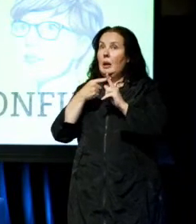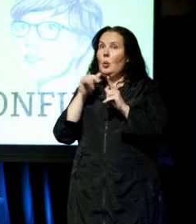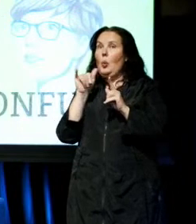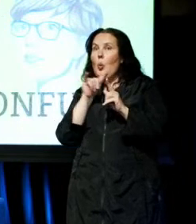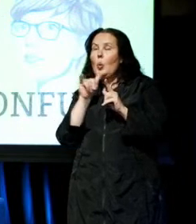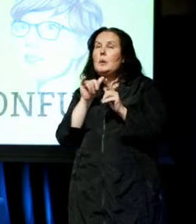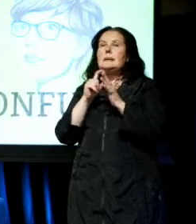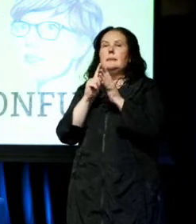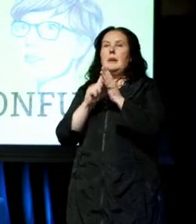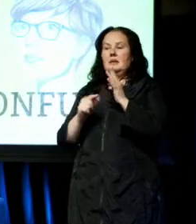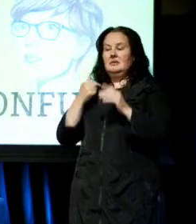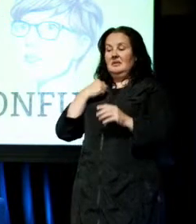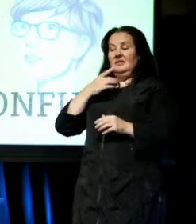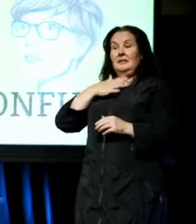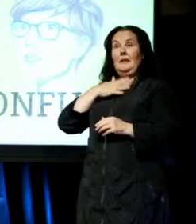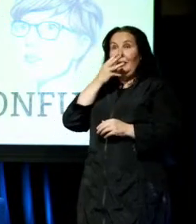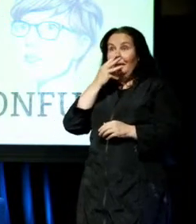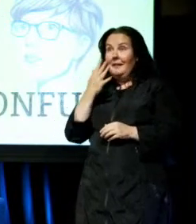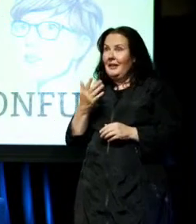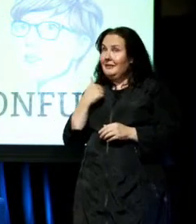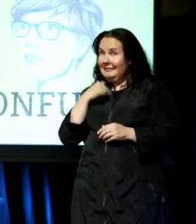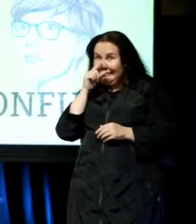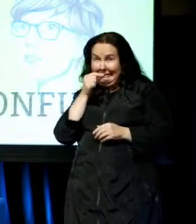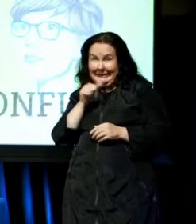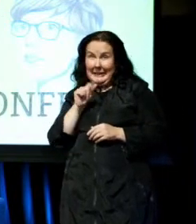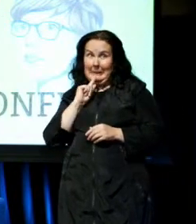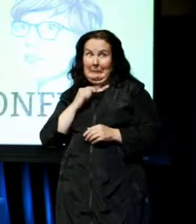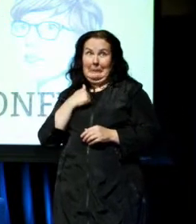like, can I still say young on this podcast?